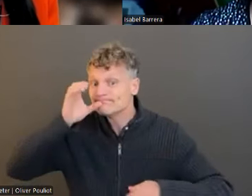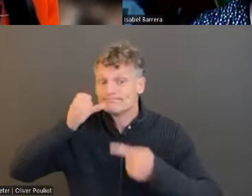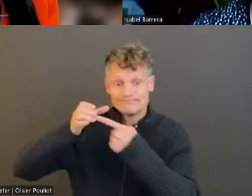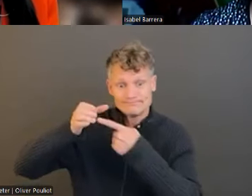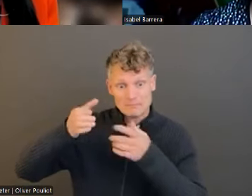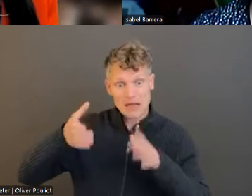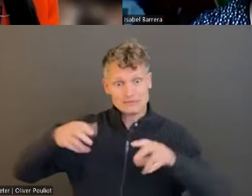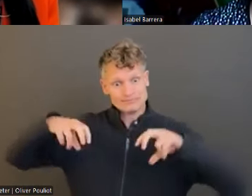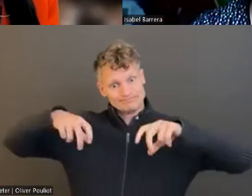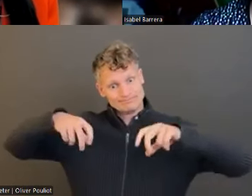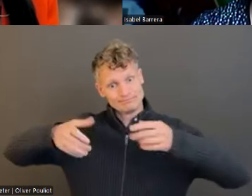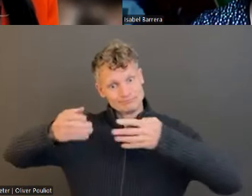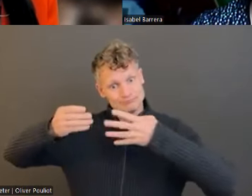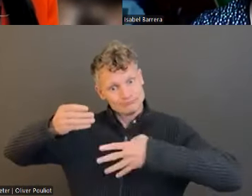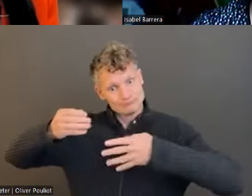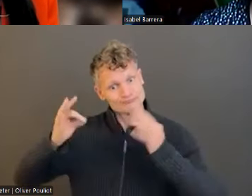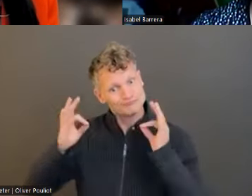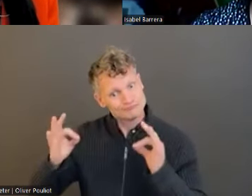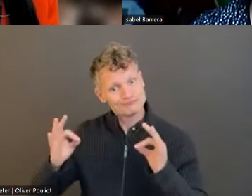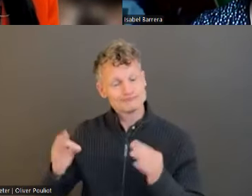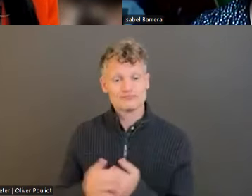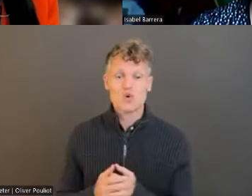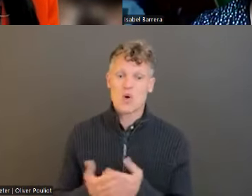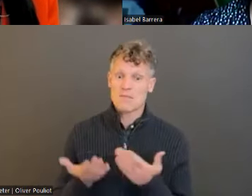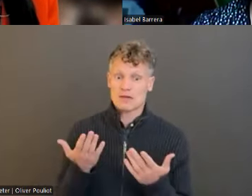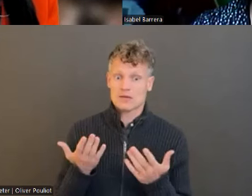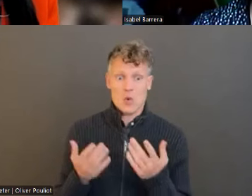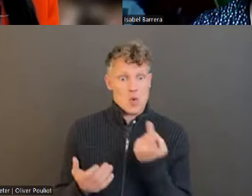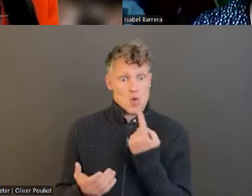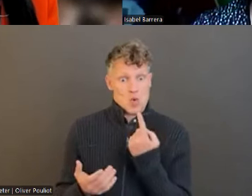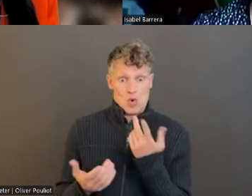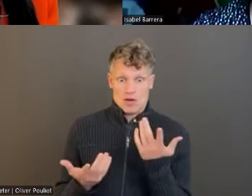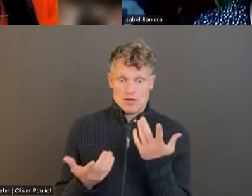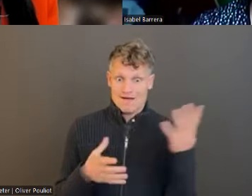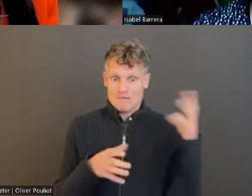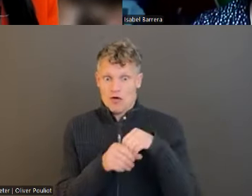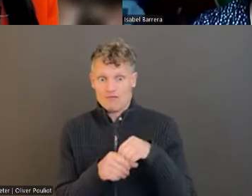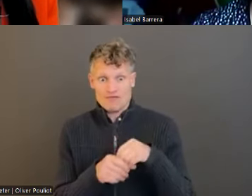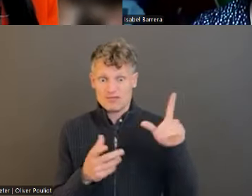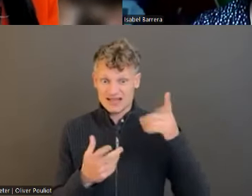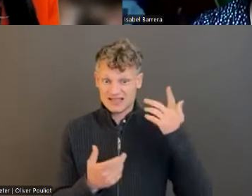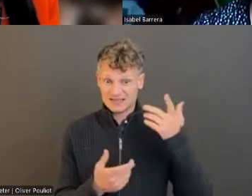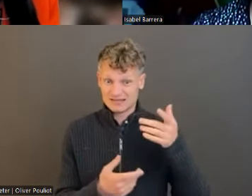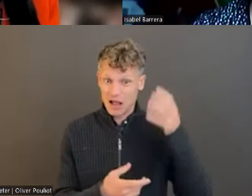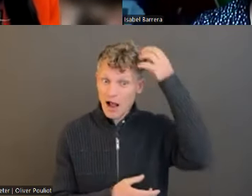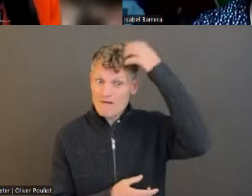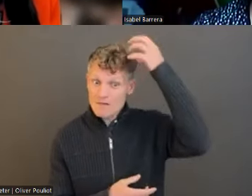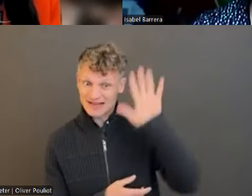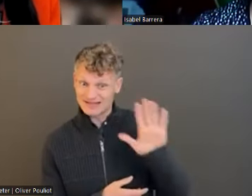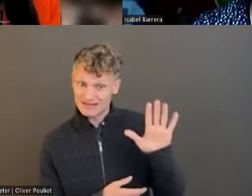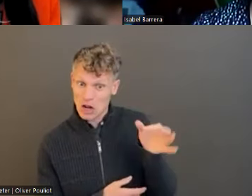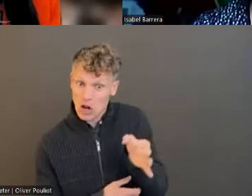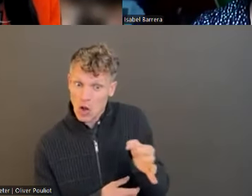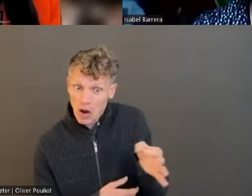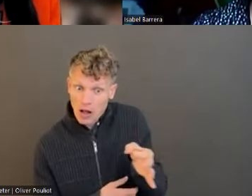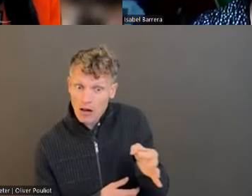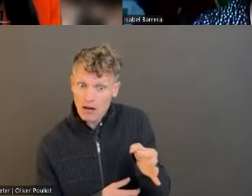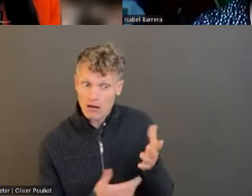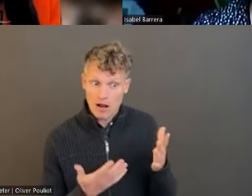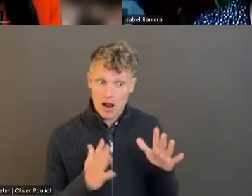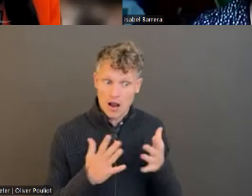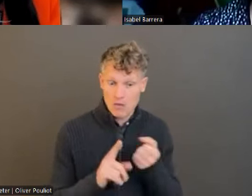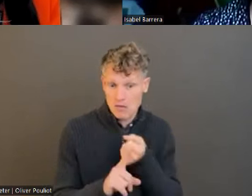sectors have to intervene, work with the local governments to decide which areas are affected by this, and work. I